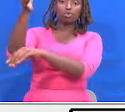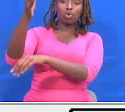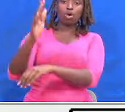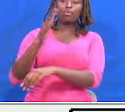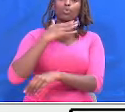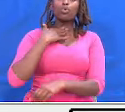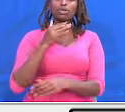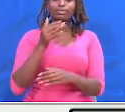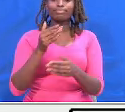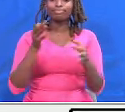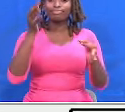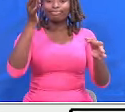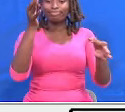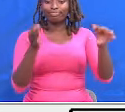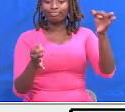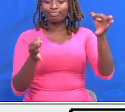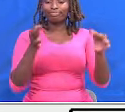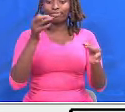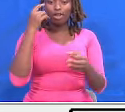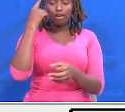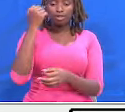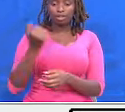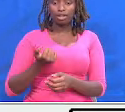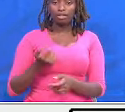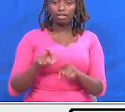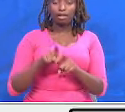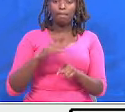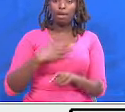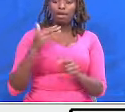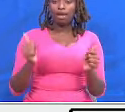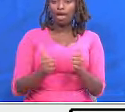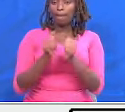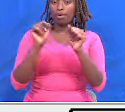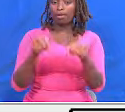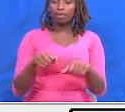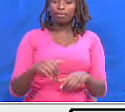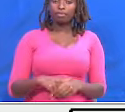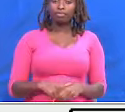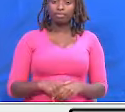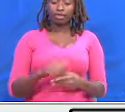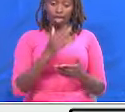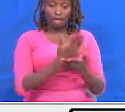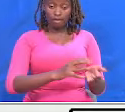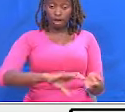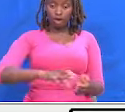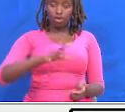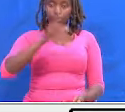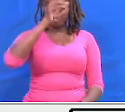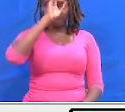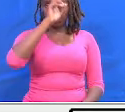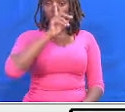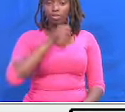haki ya mtoto ya sister yangu itendeke. Gilgil Sub-County Police Commander Winston Makio